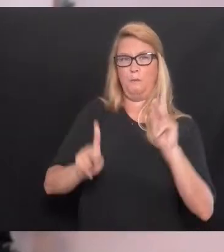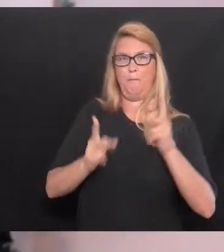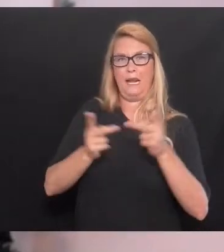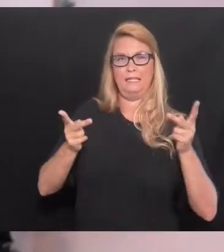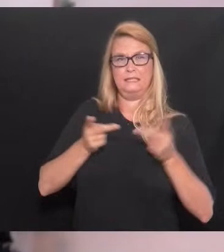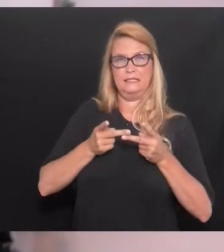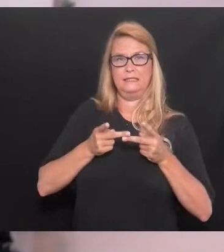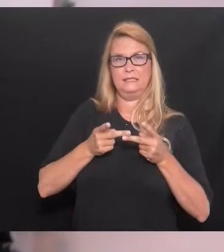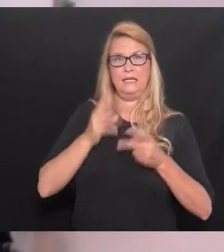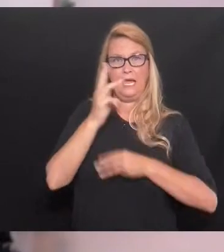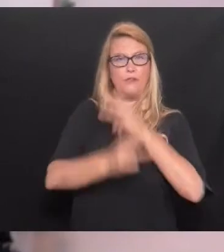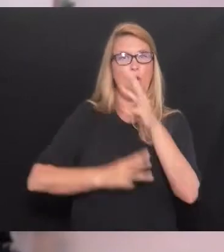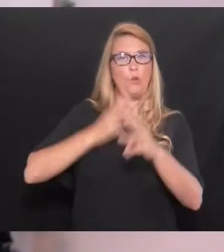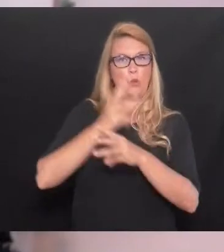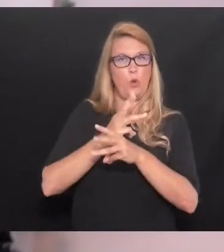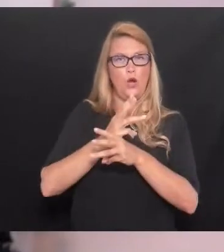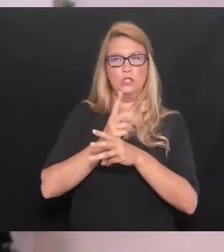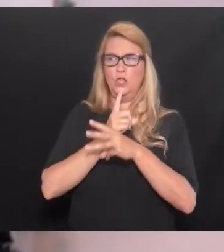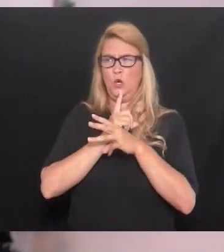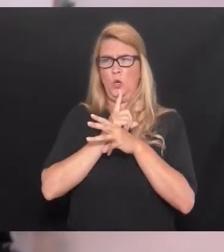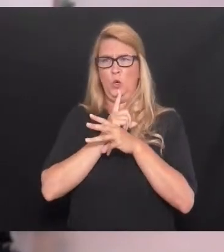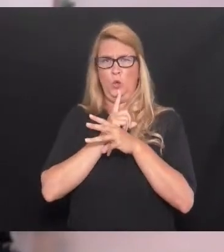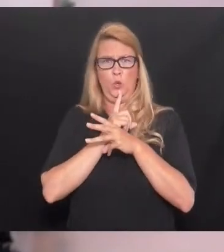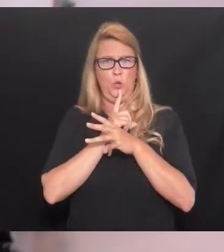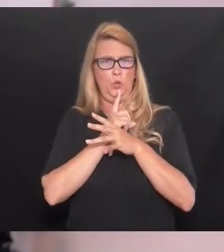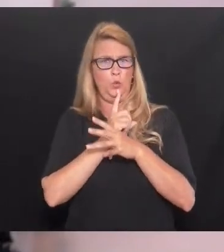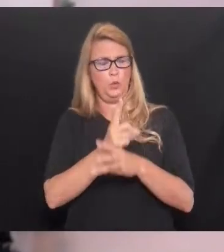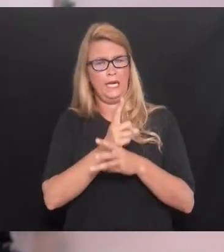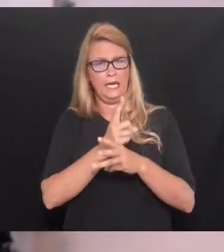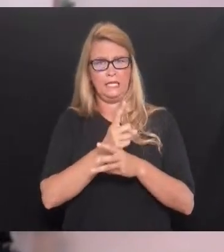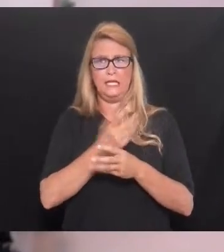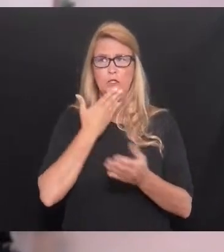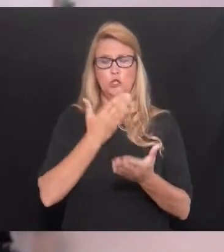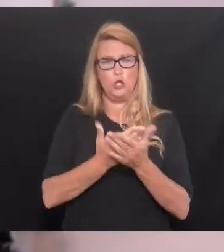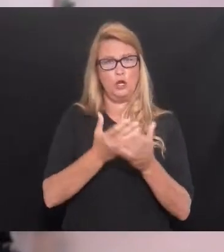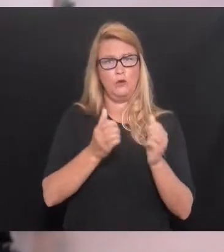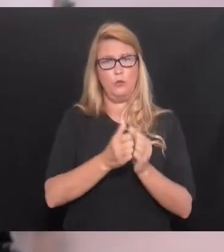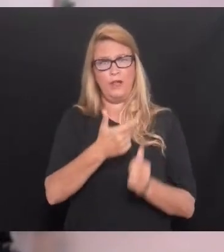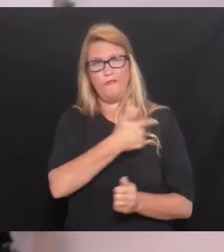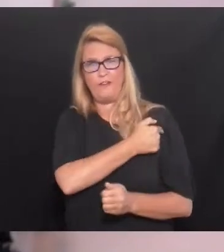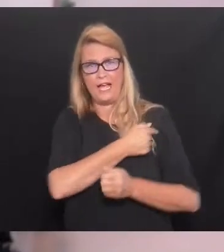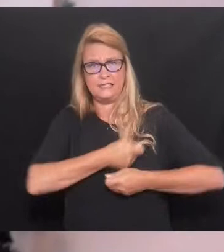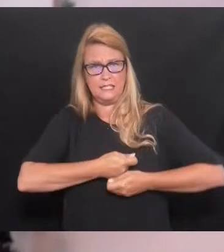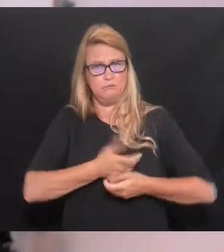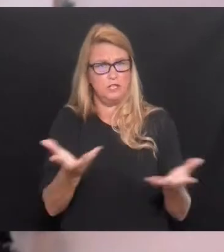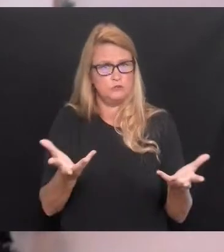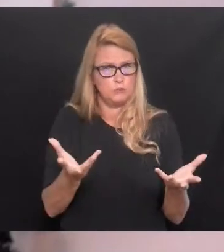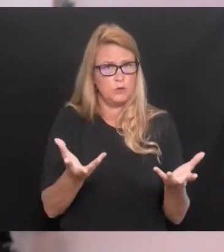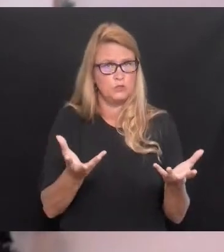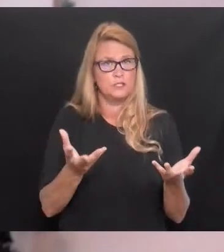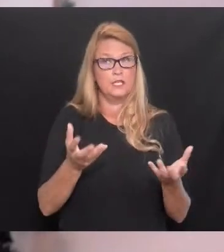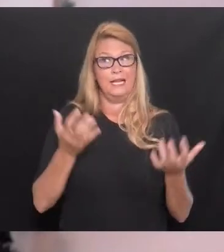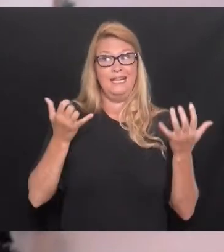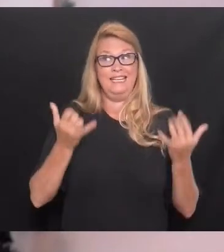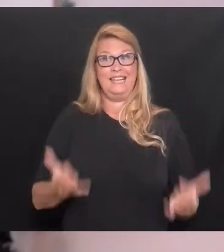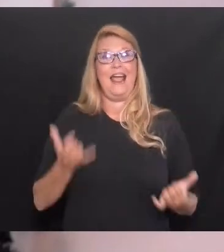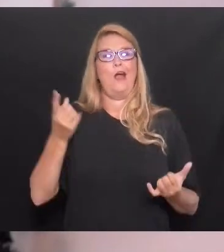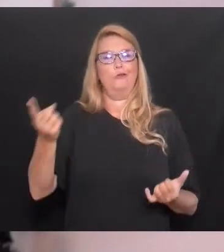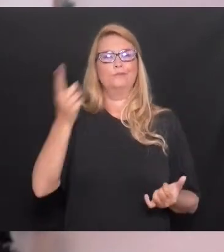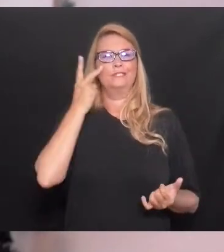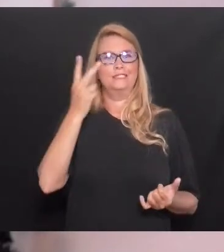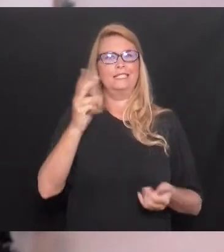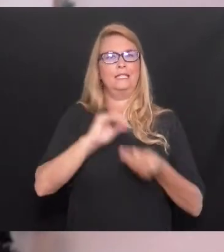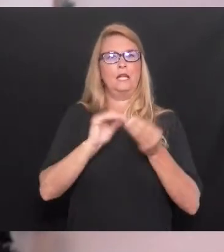very aggressive and very successful with their vaccine delivery status, that they have started to see the number of new cases come